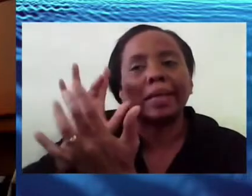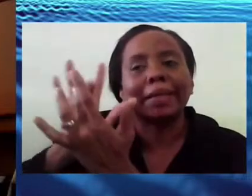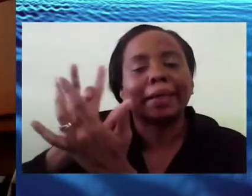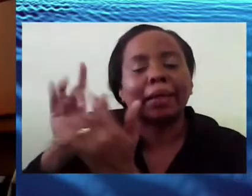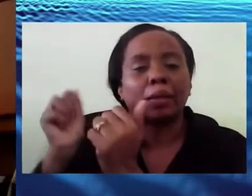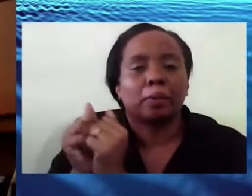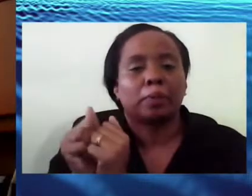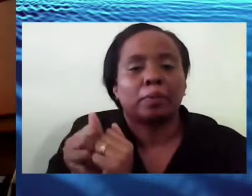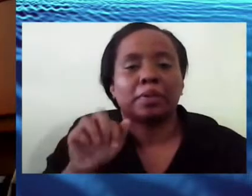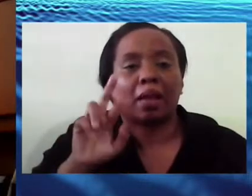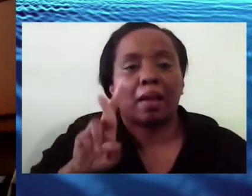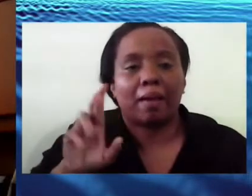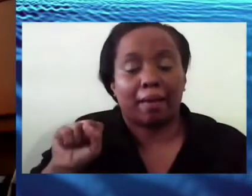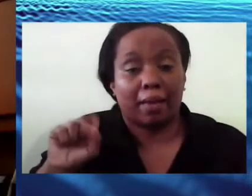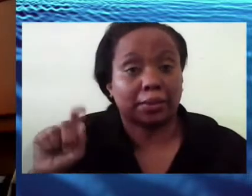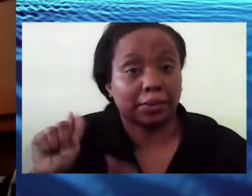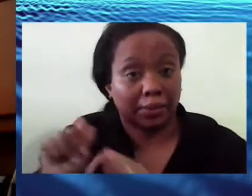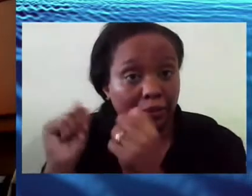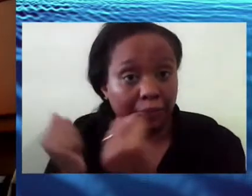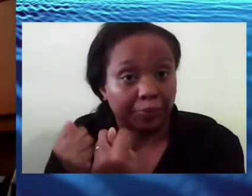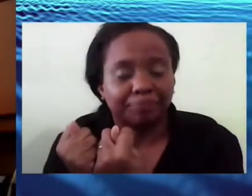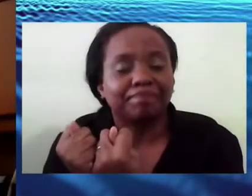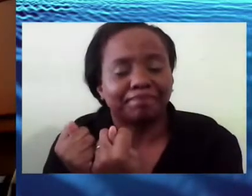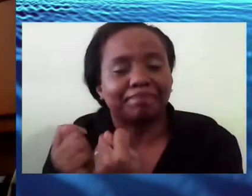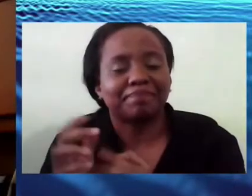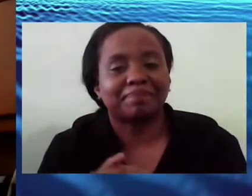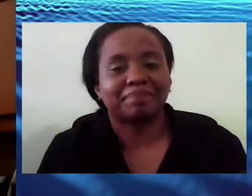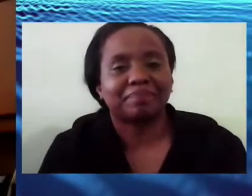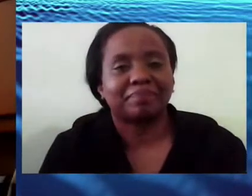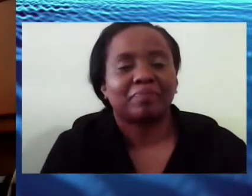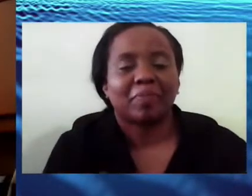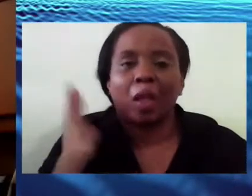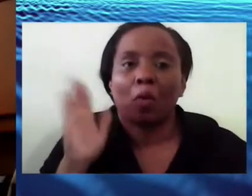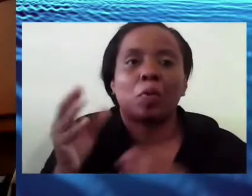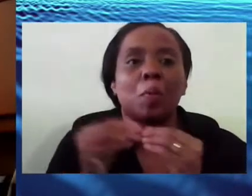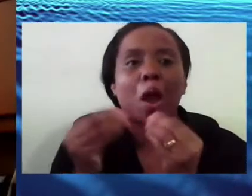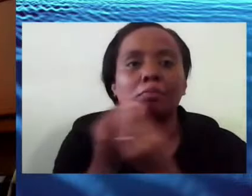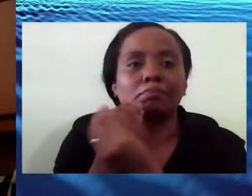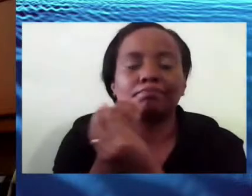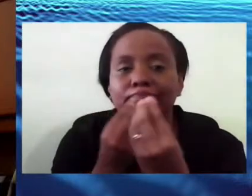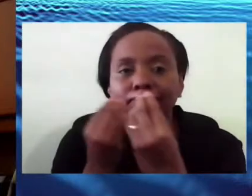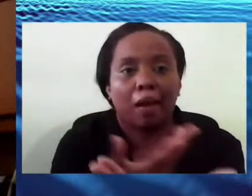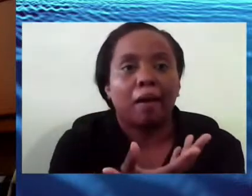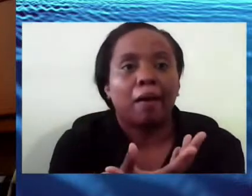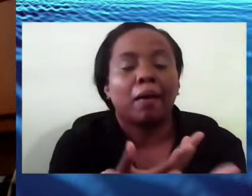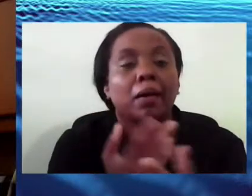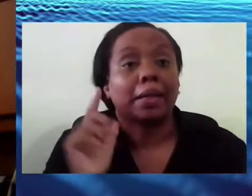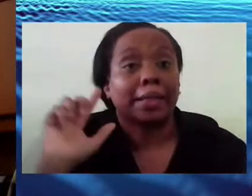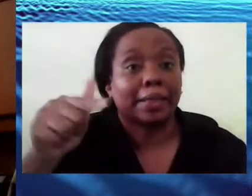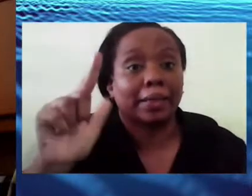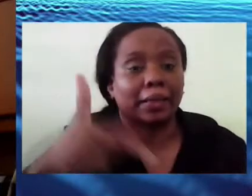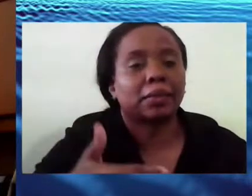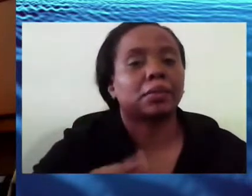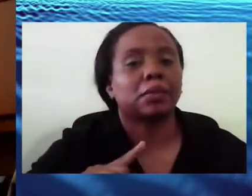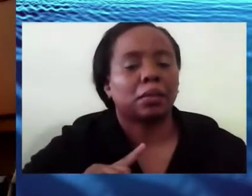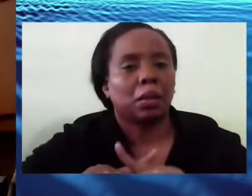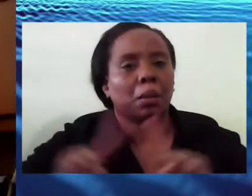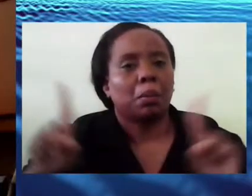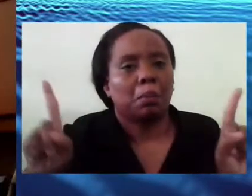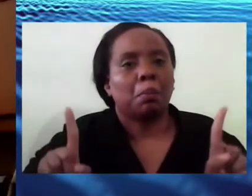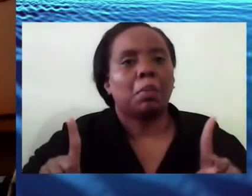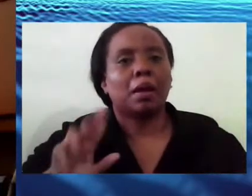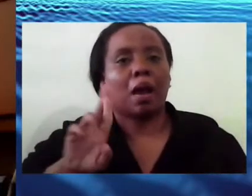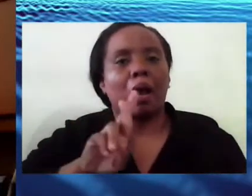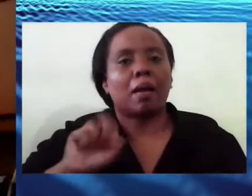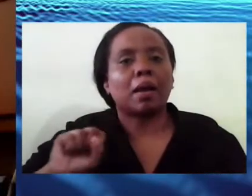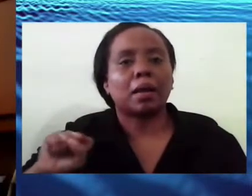security systems team, and there will be some further update in due course, but they will very much be the anchor